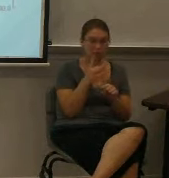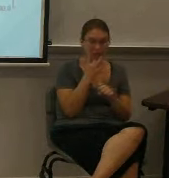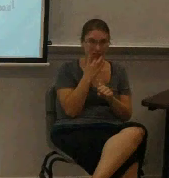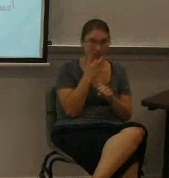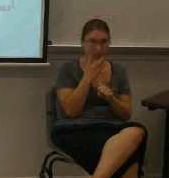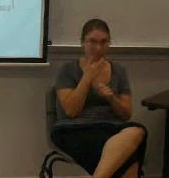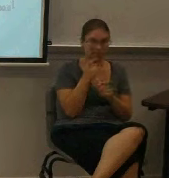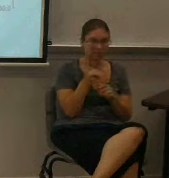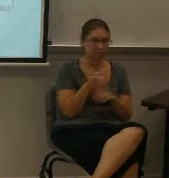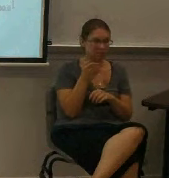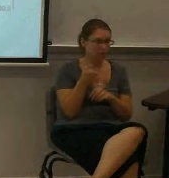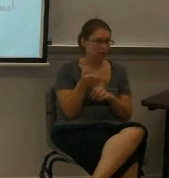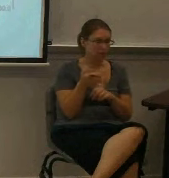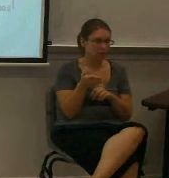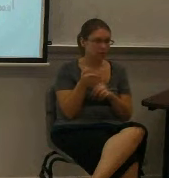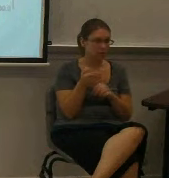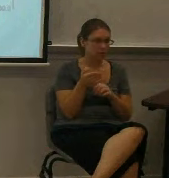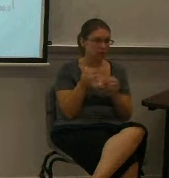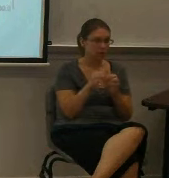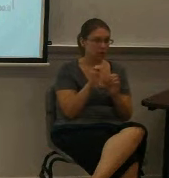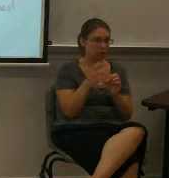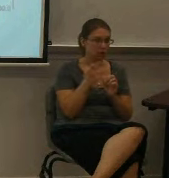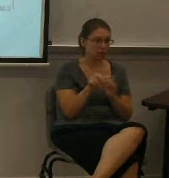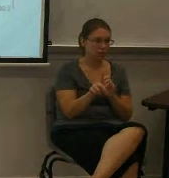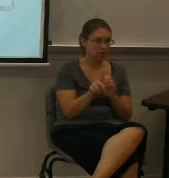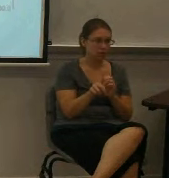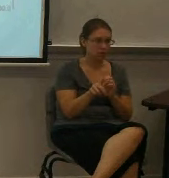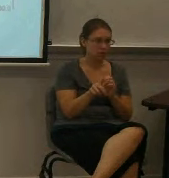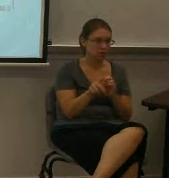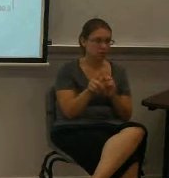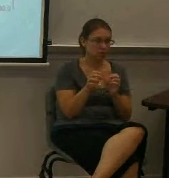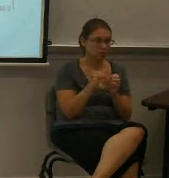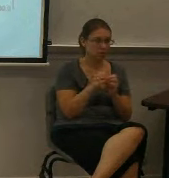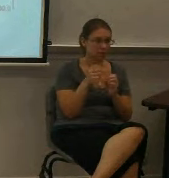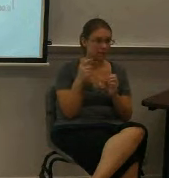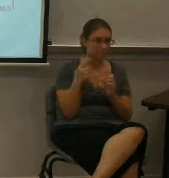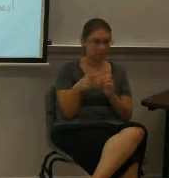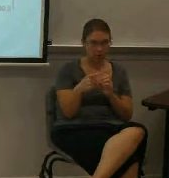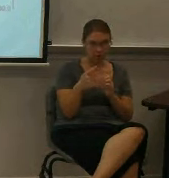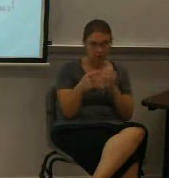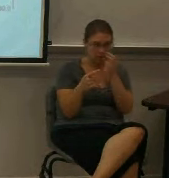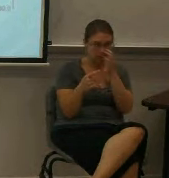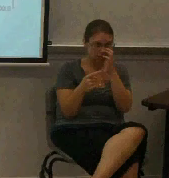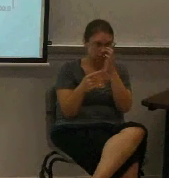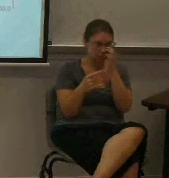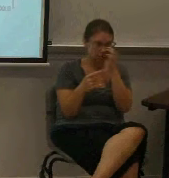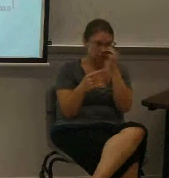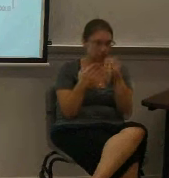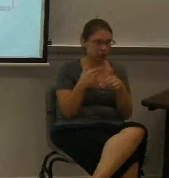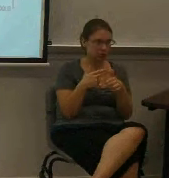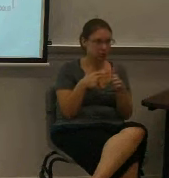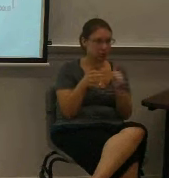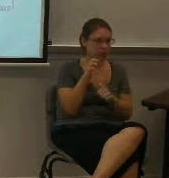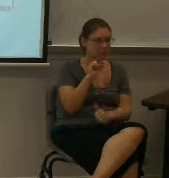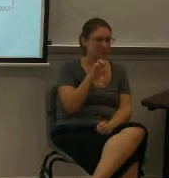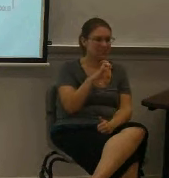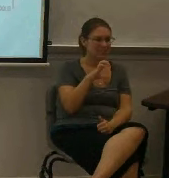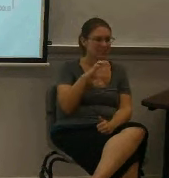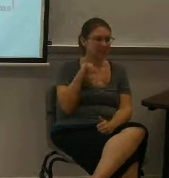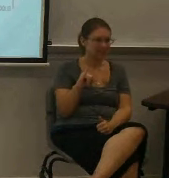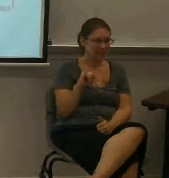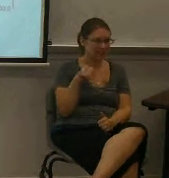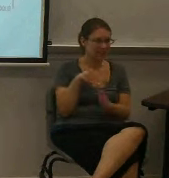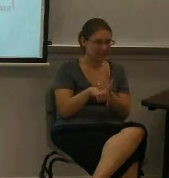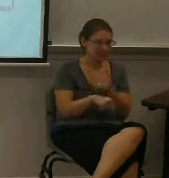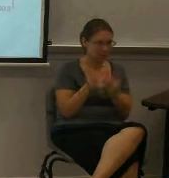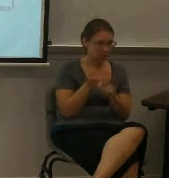so this will be more chlorophyll, more phosphorus, shorter Secchi depth, right?